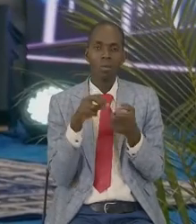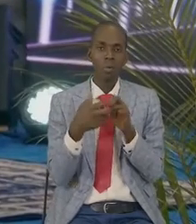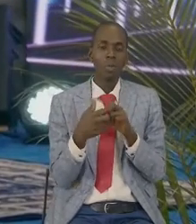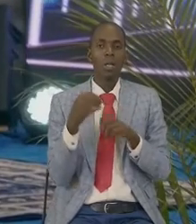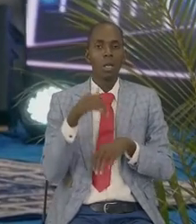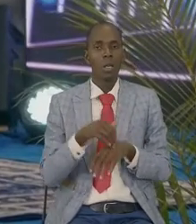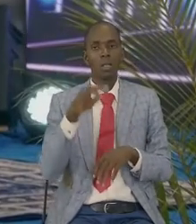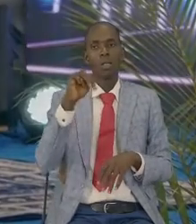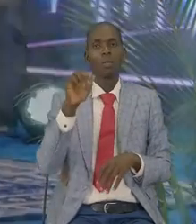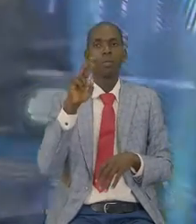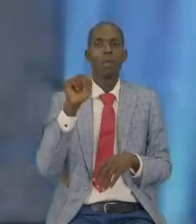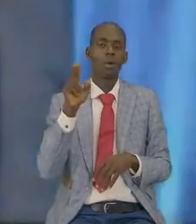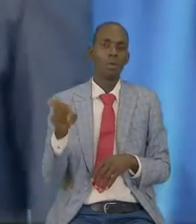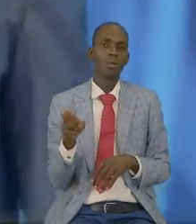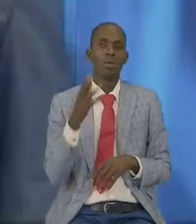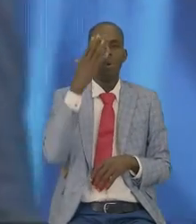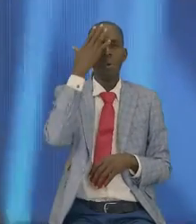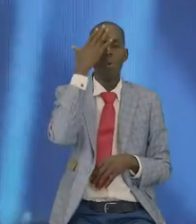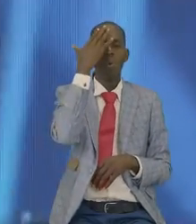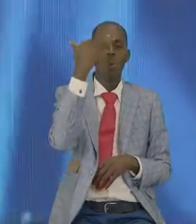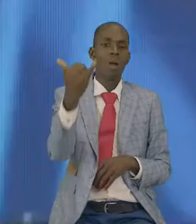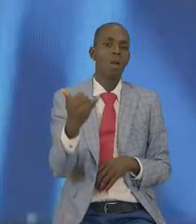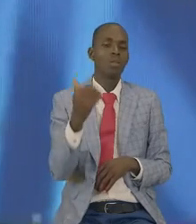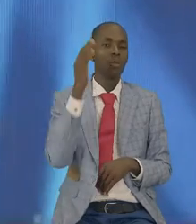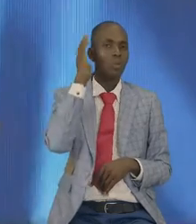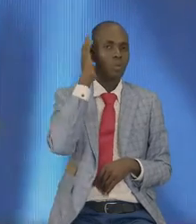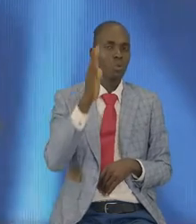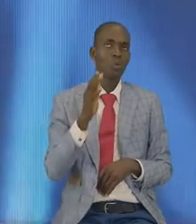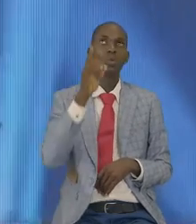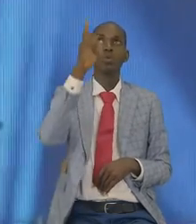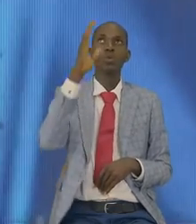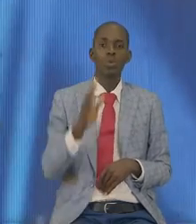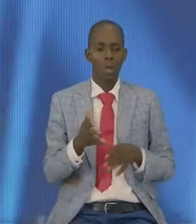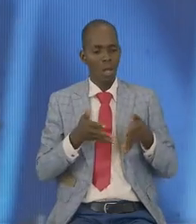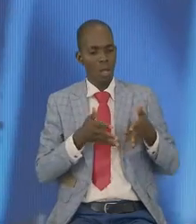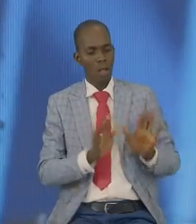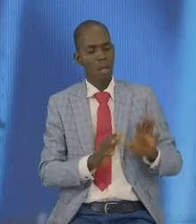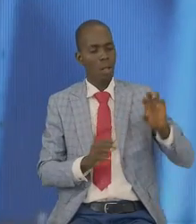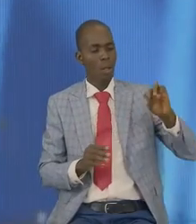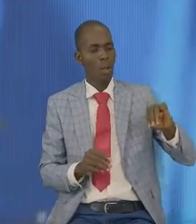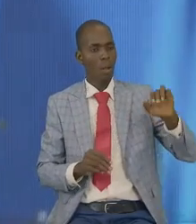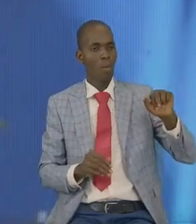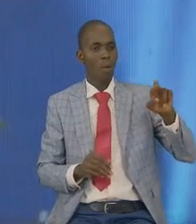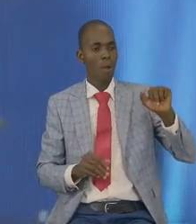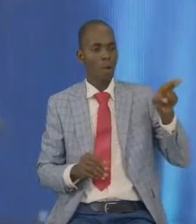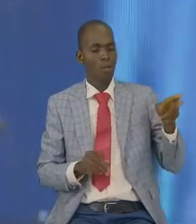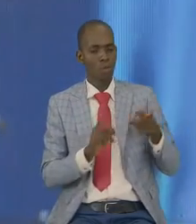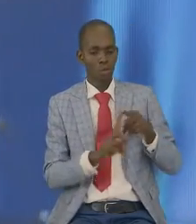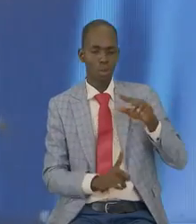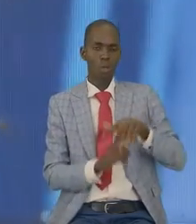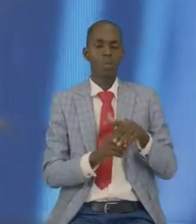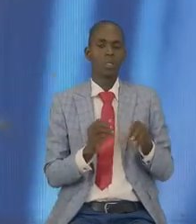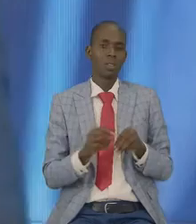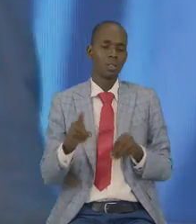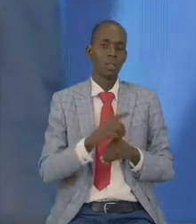Why should God allow Mara to come in their lives?